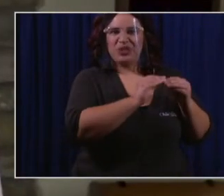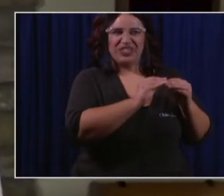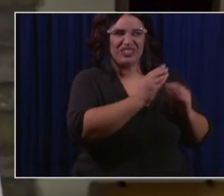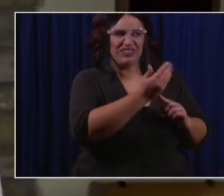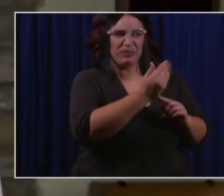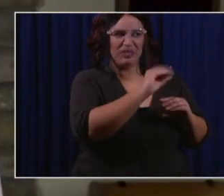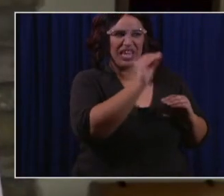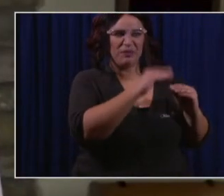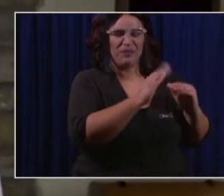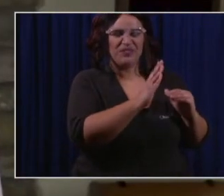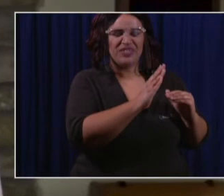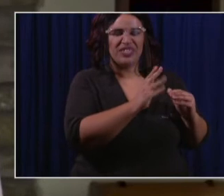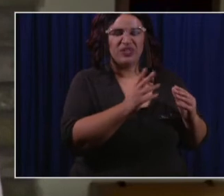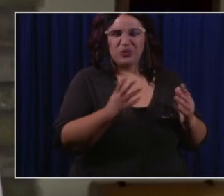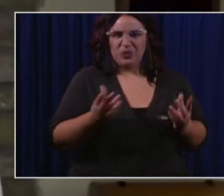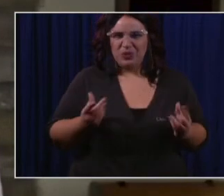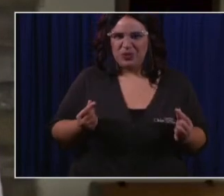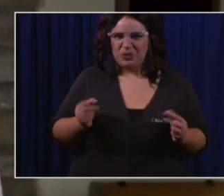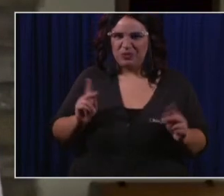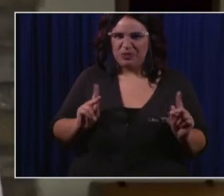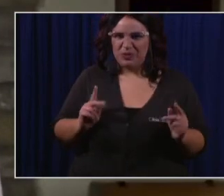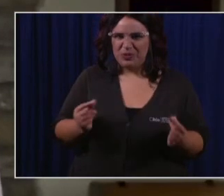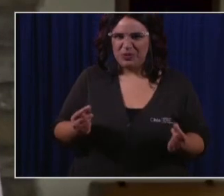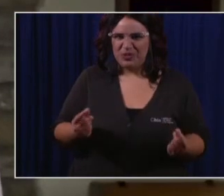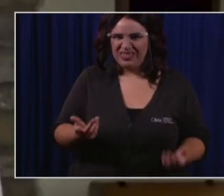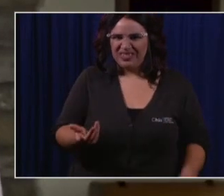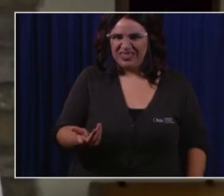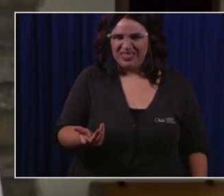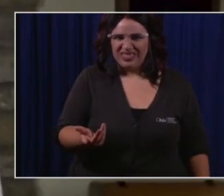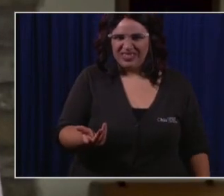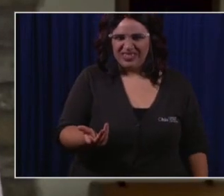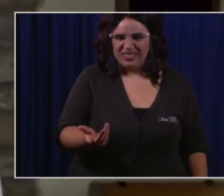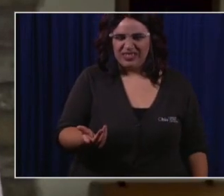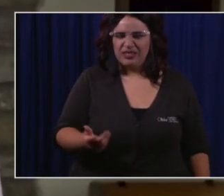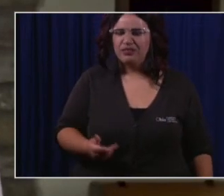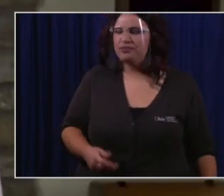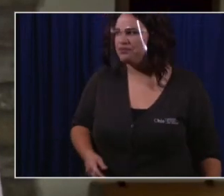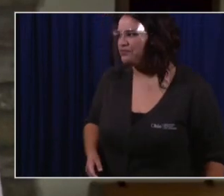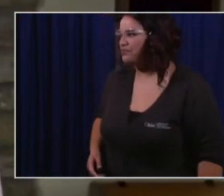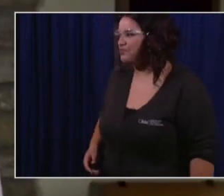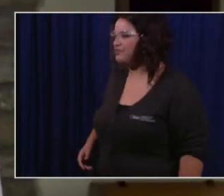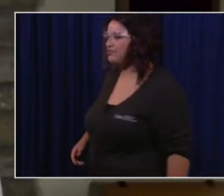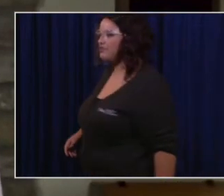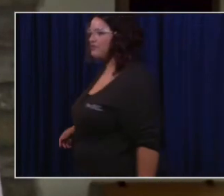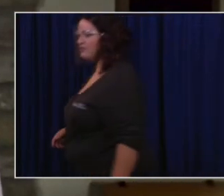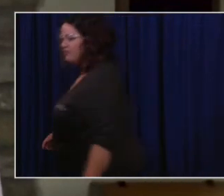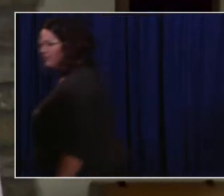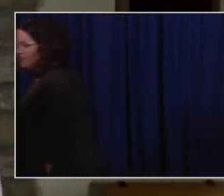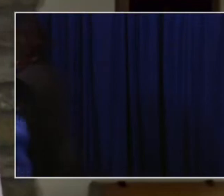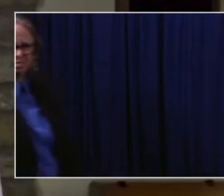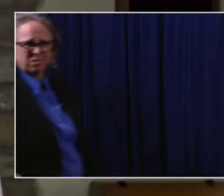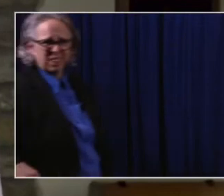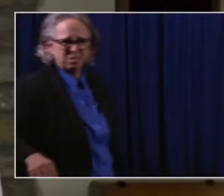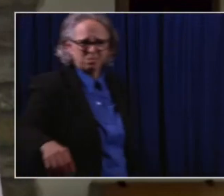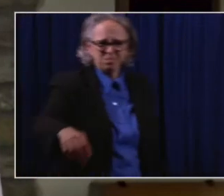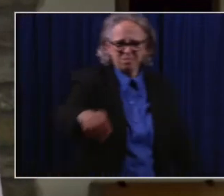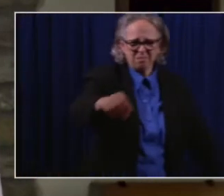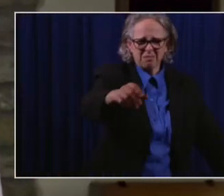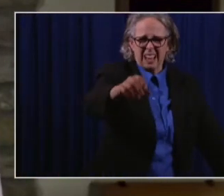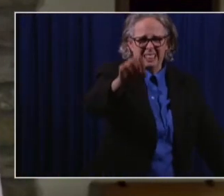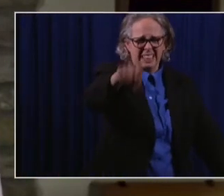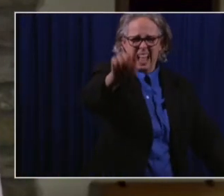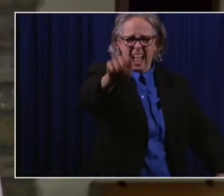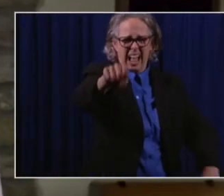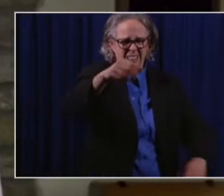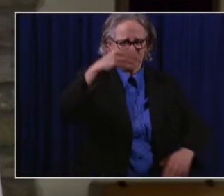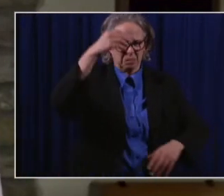in this situation? Yeah, Ben, even when we had our more stringent order early on, we certainly made